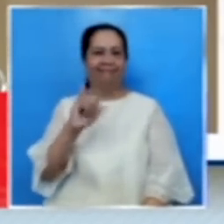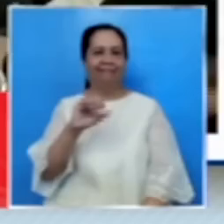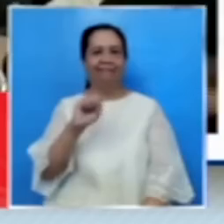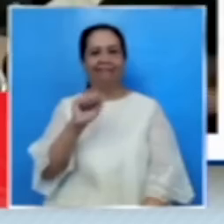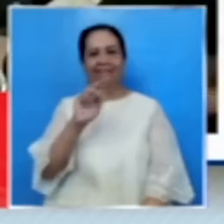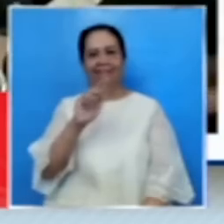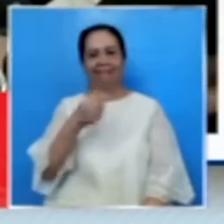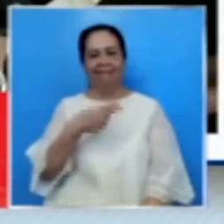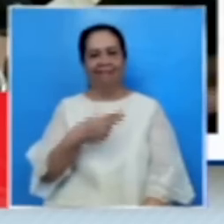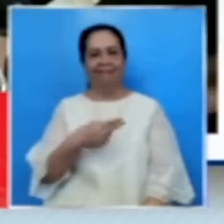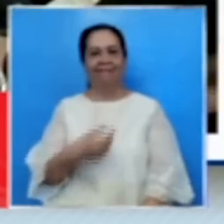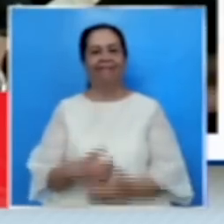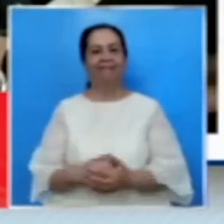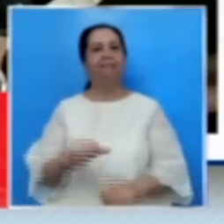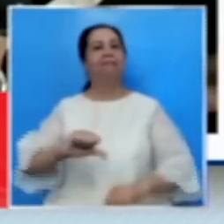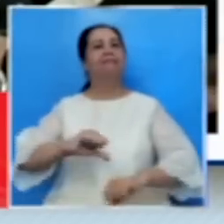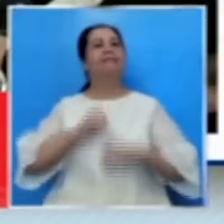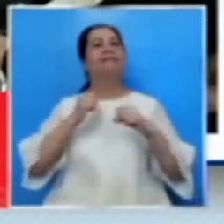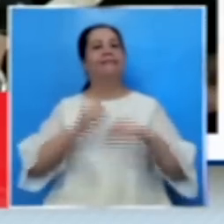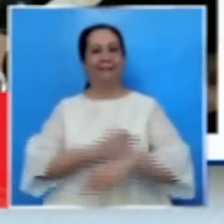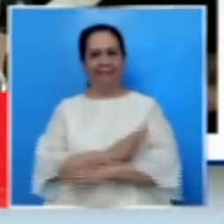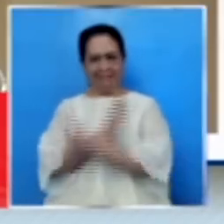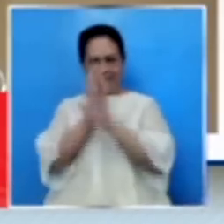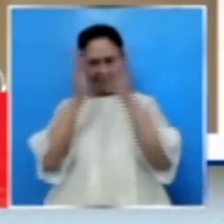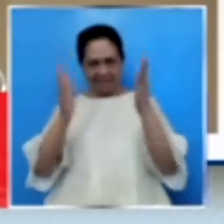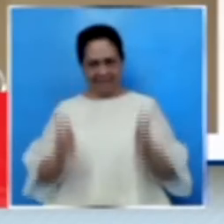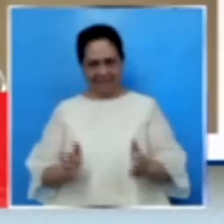a proud Davaoenia,